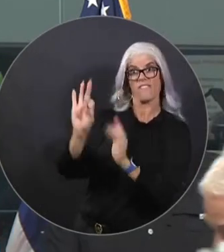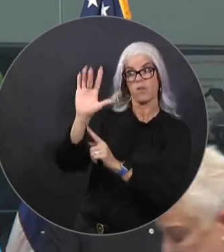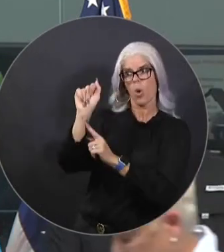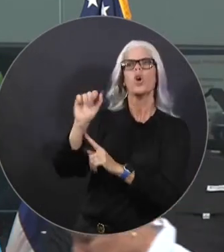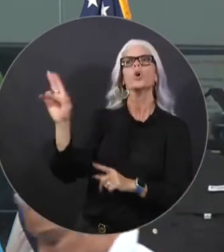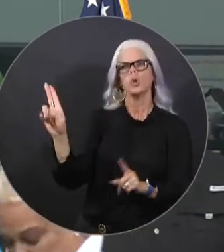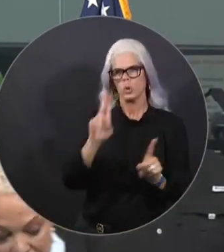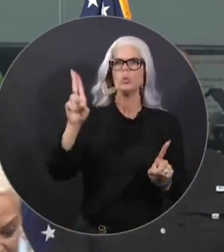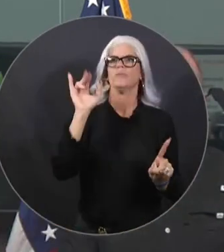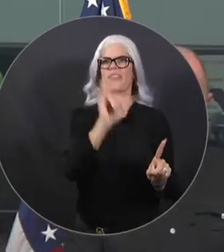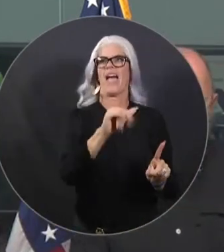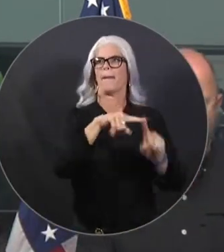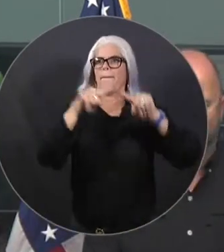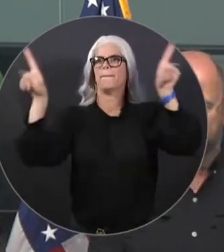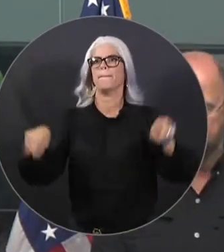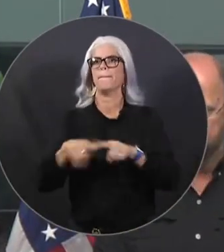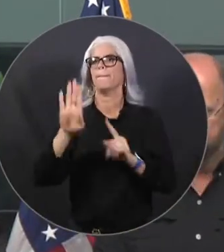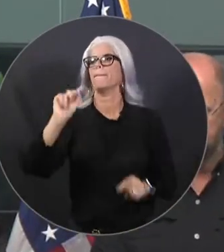Governor.